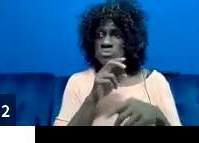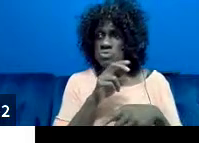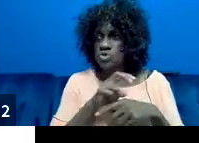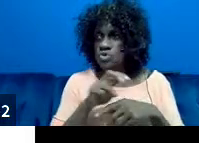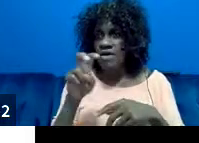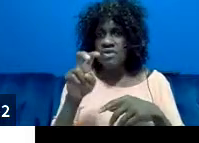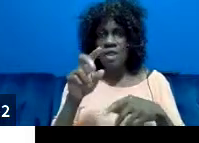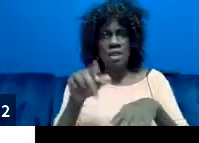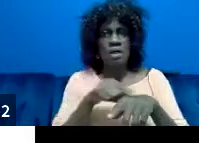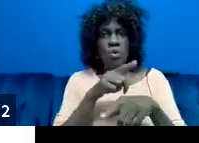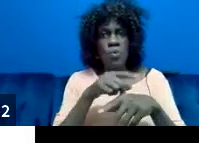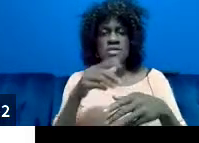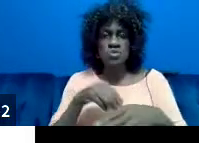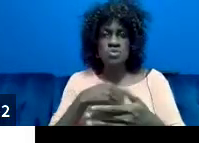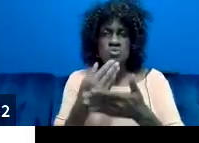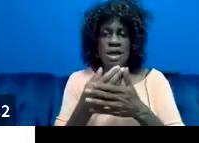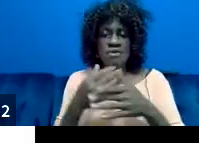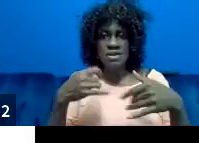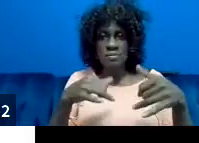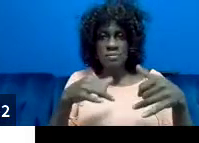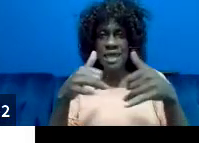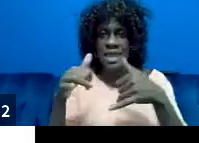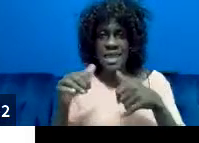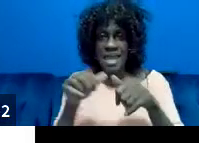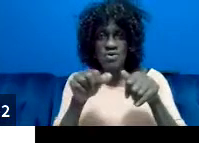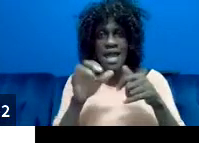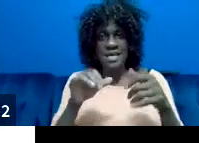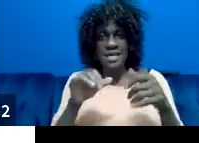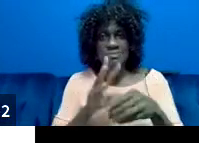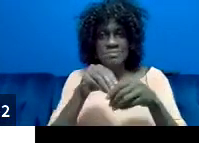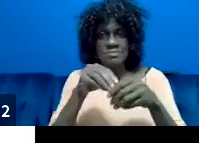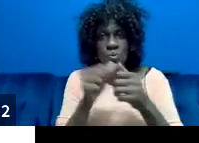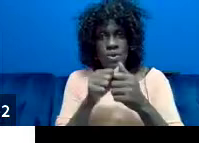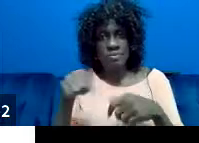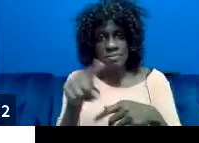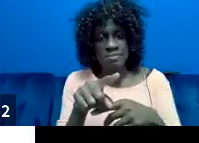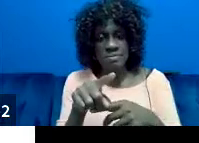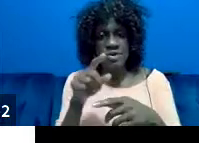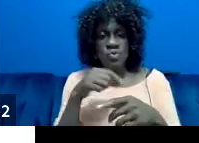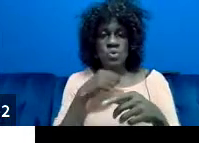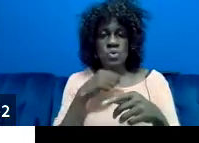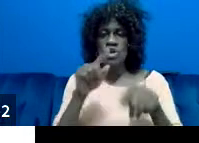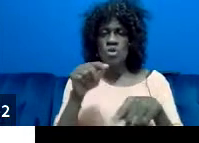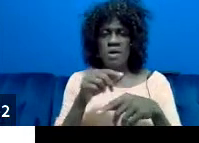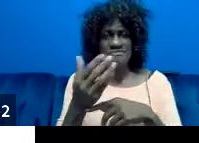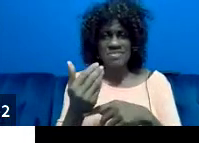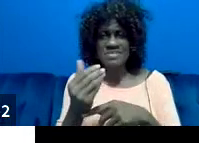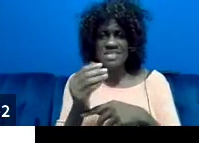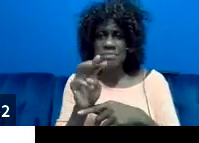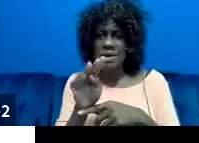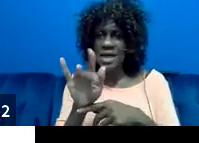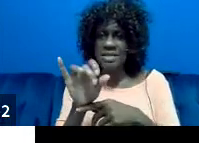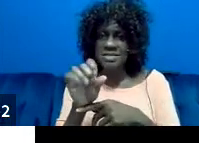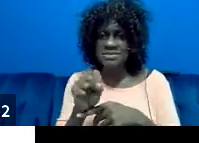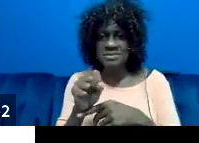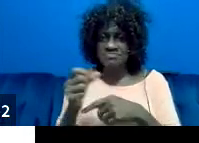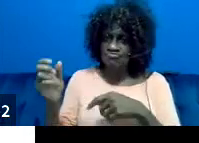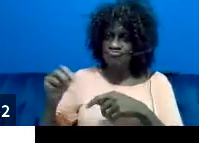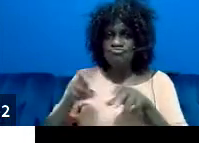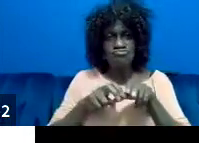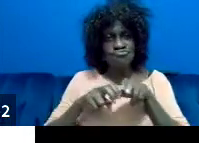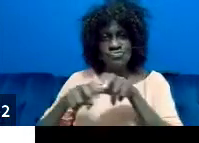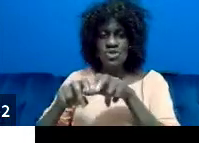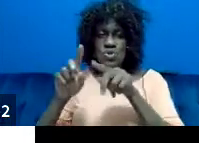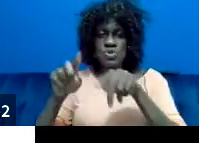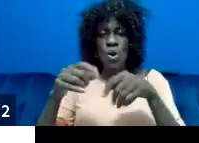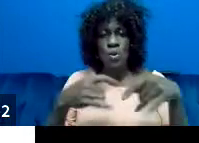ways just to get to a play area that I could participate what they were doing with. Okay. We would travel about 15 miles in the car, load everybody up just to go to the